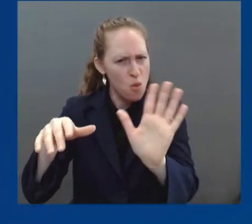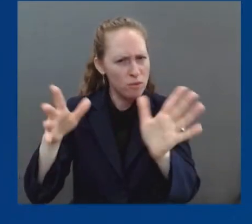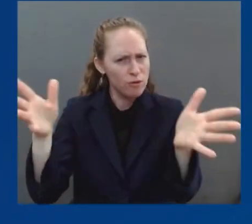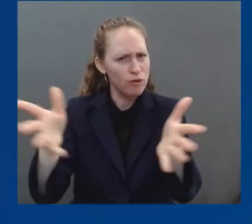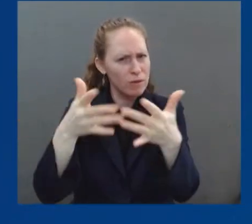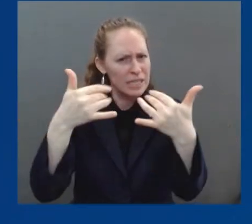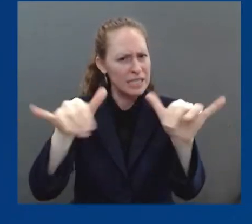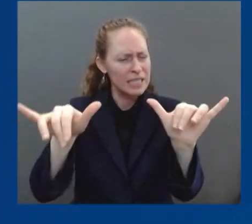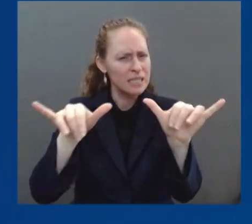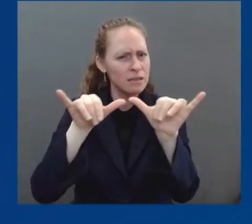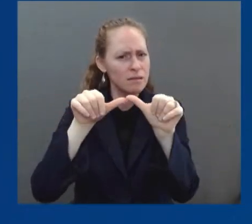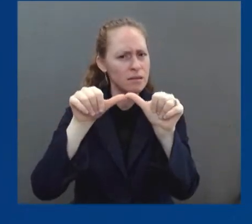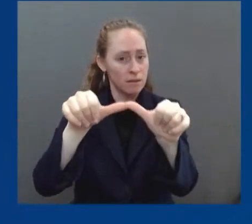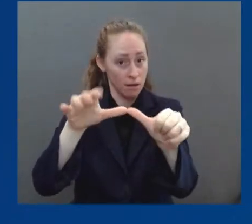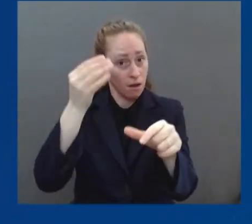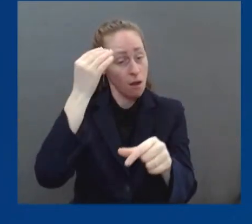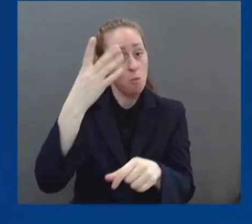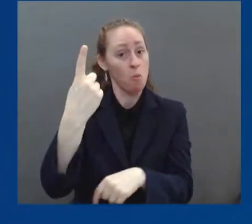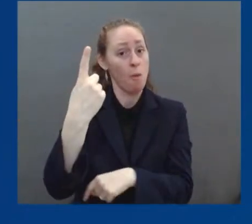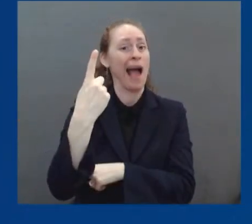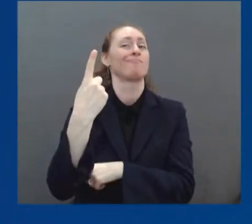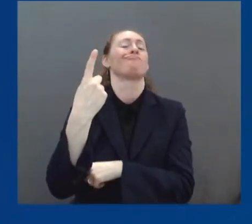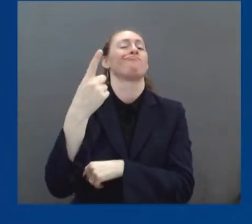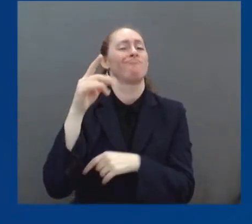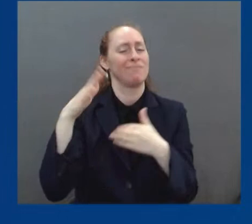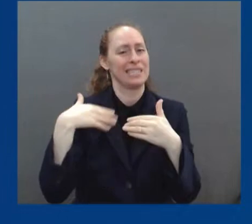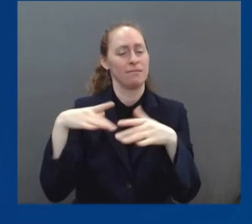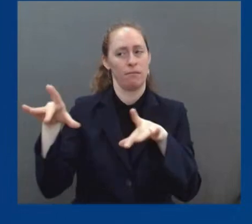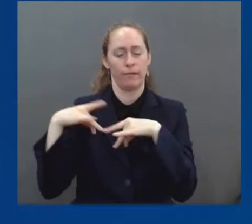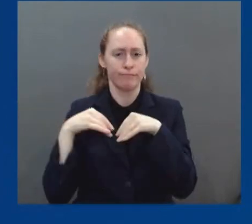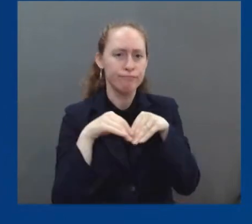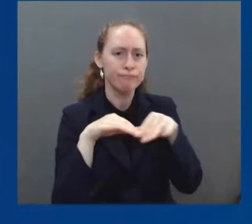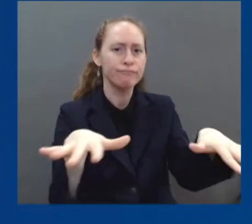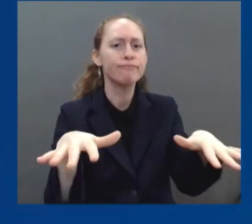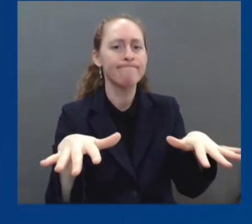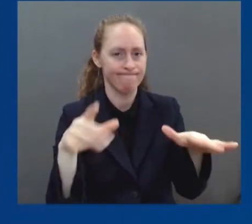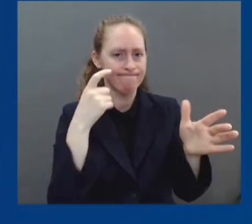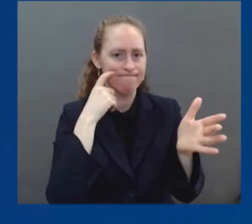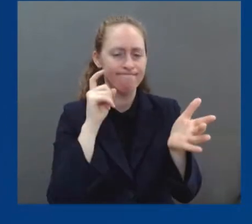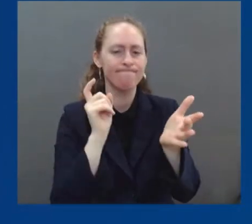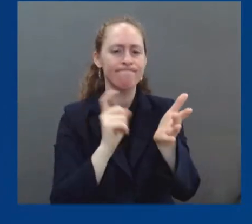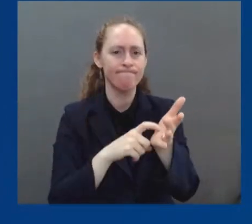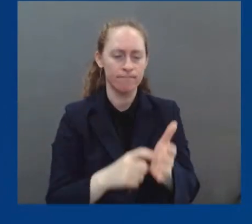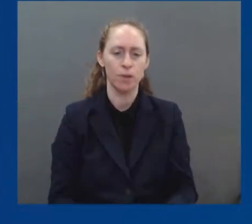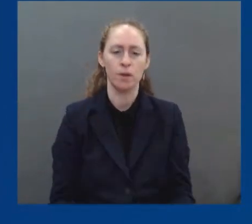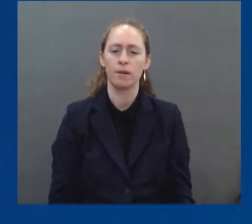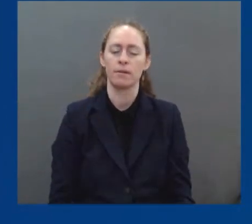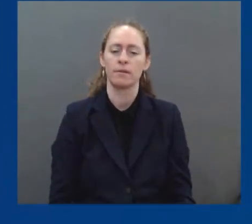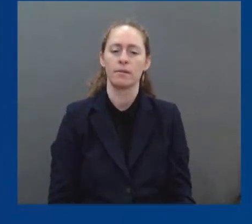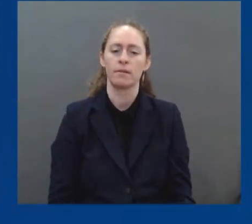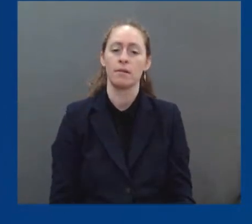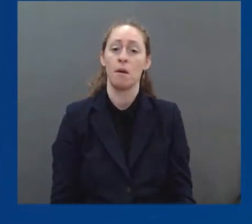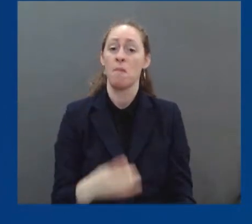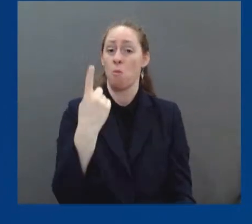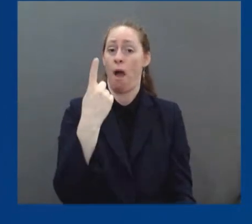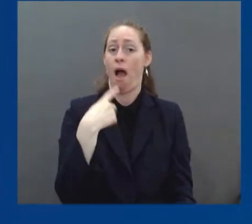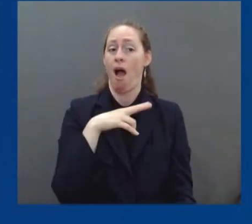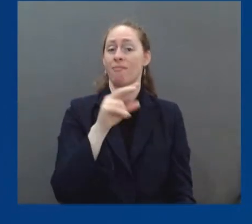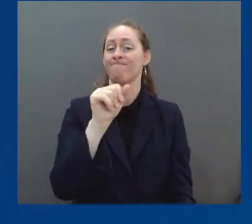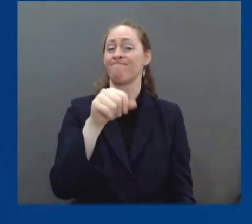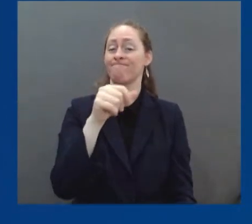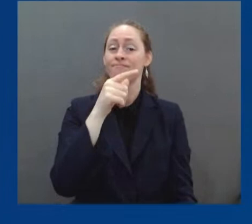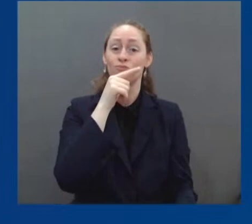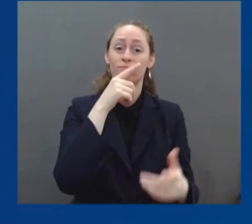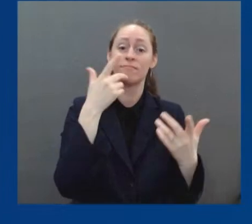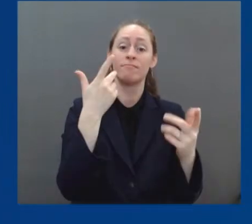population from vaccines, boosters, and previous infection will provide some level of protection against BA2. However, we